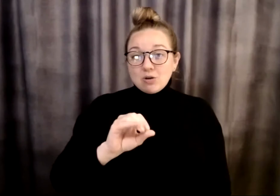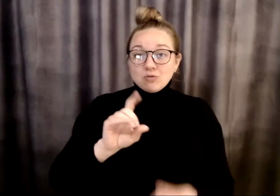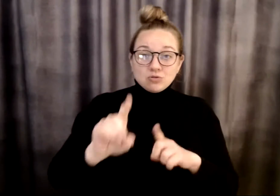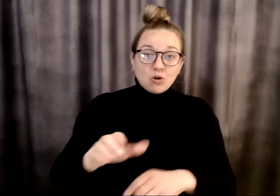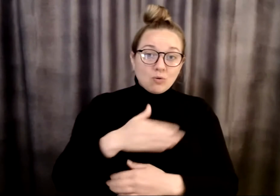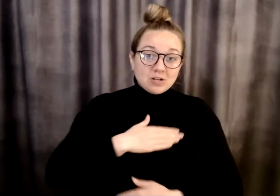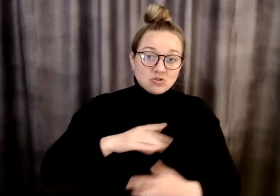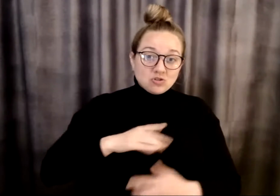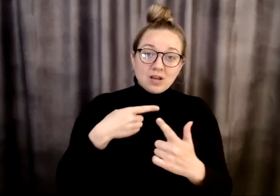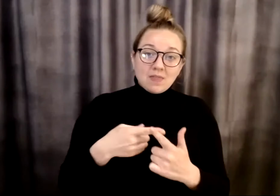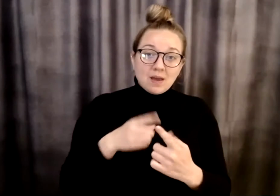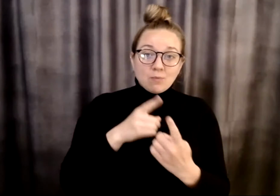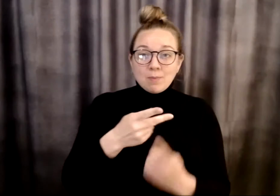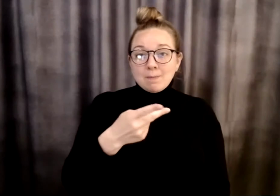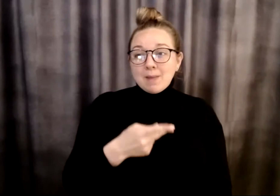few.